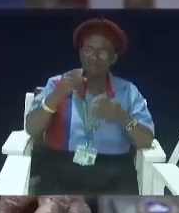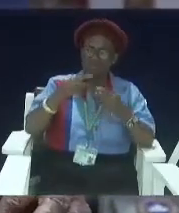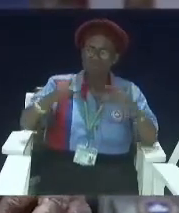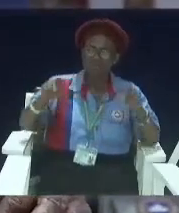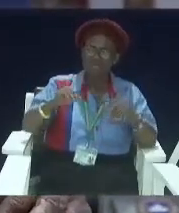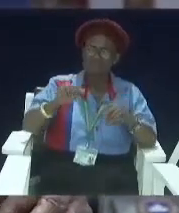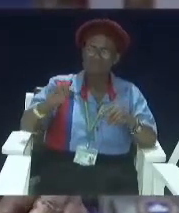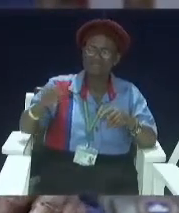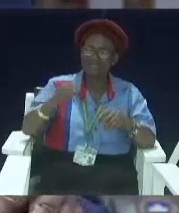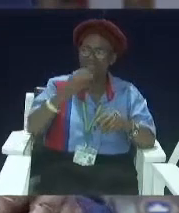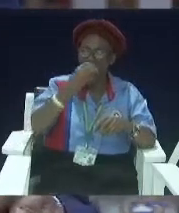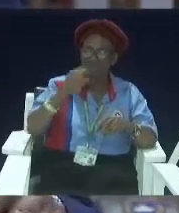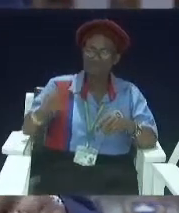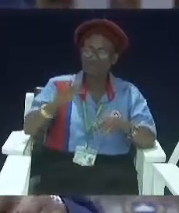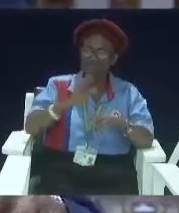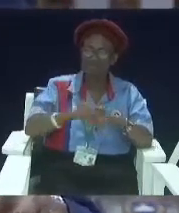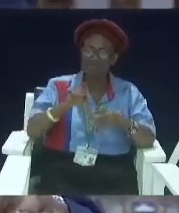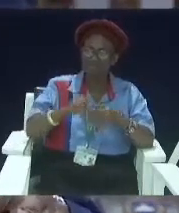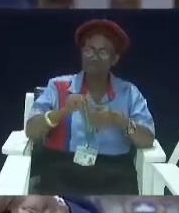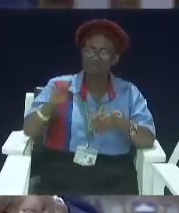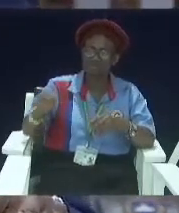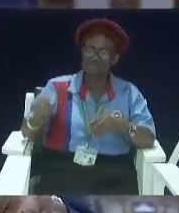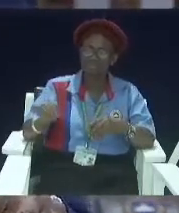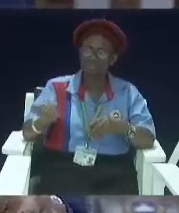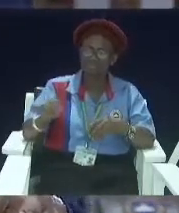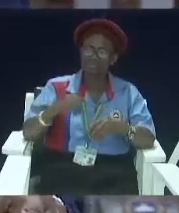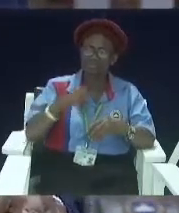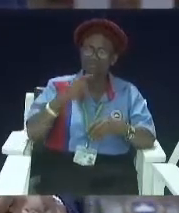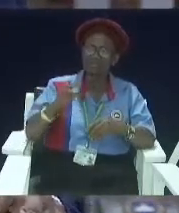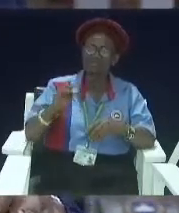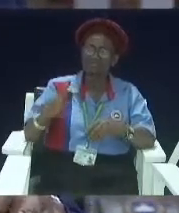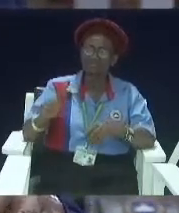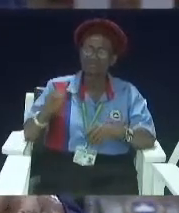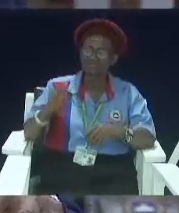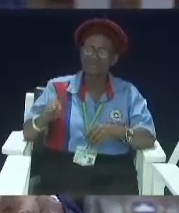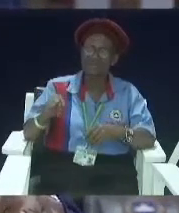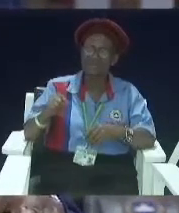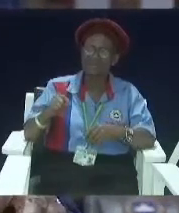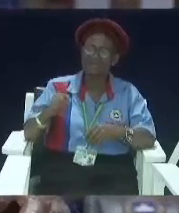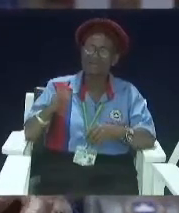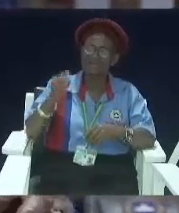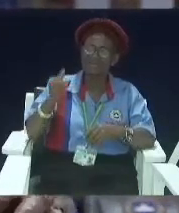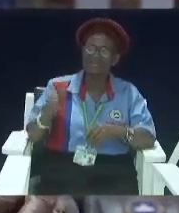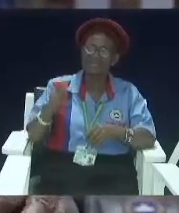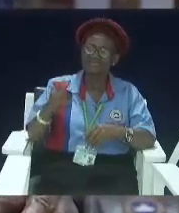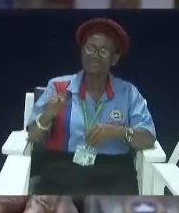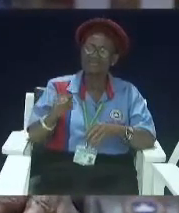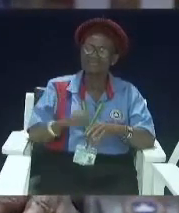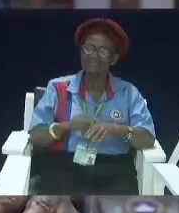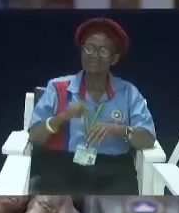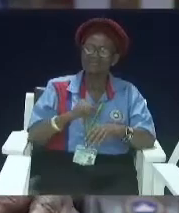And told him, by the time I finish with you, you'll be trekking in Lagos.